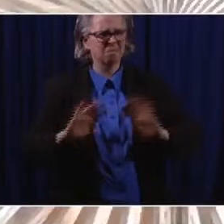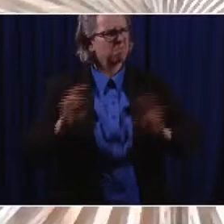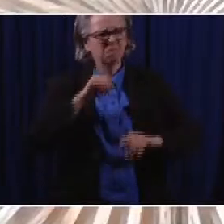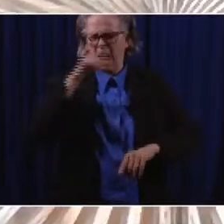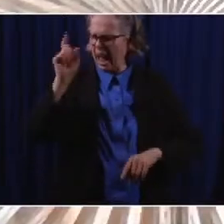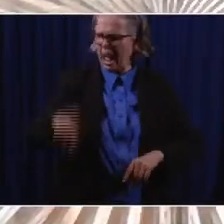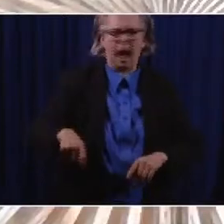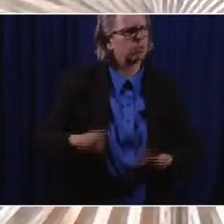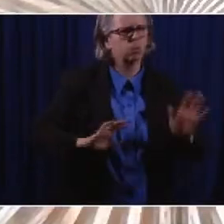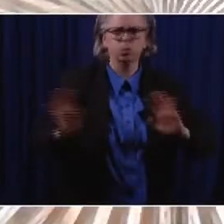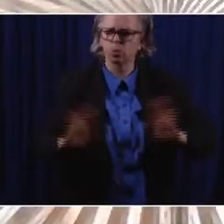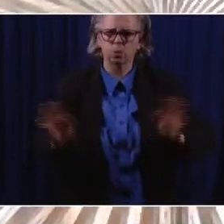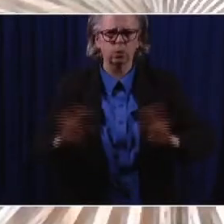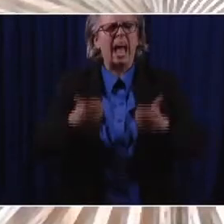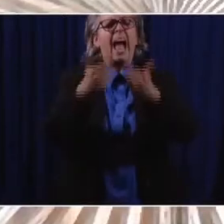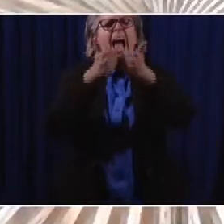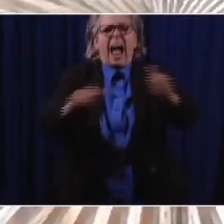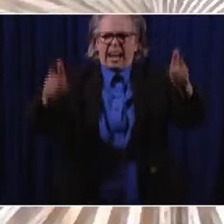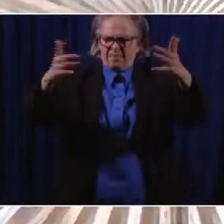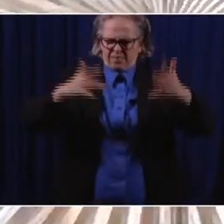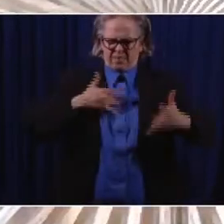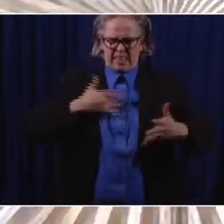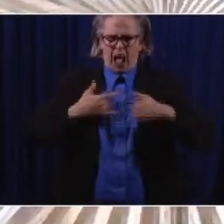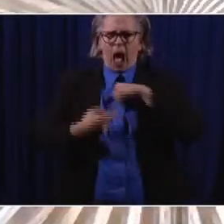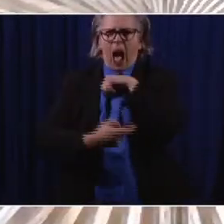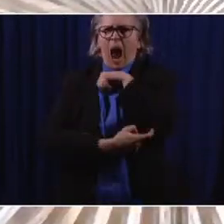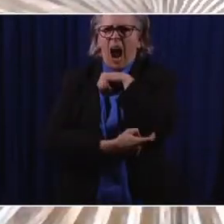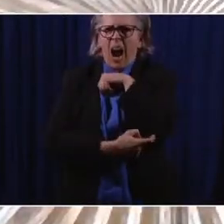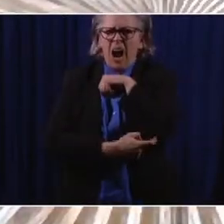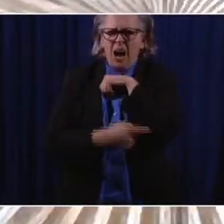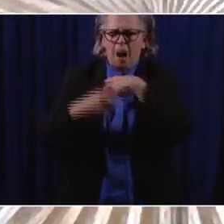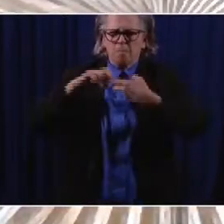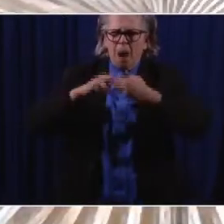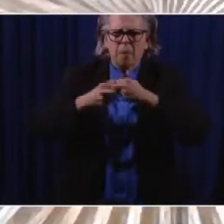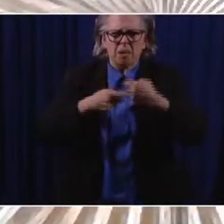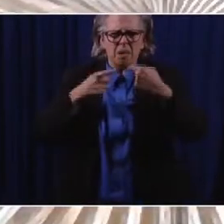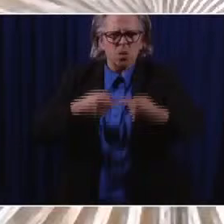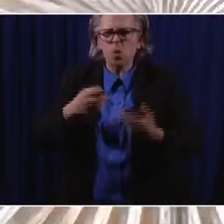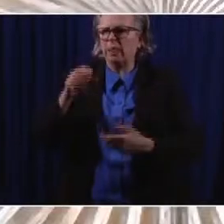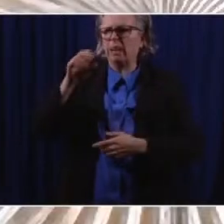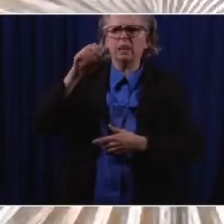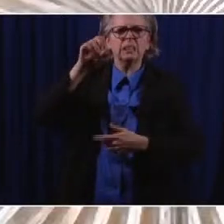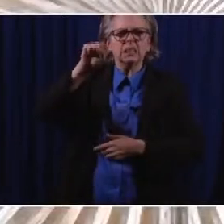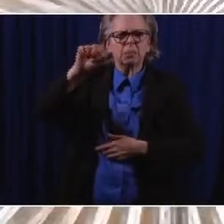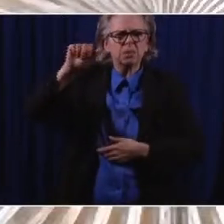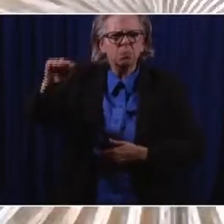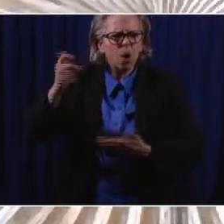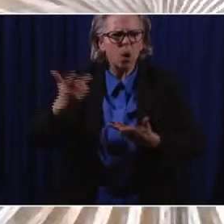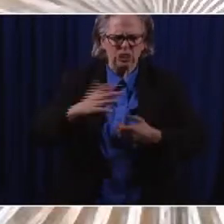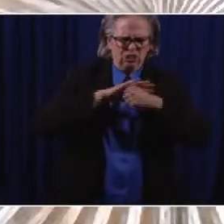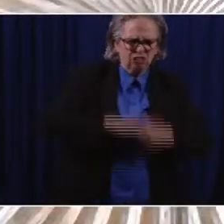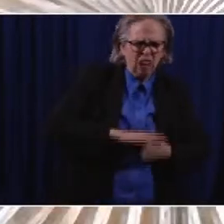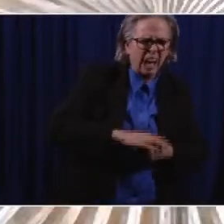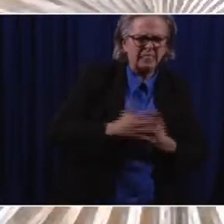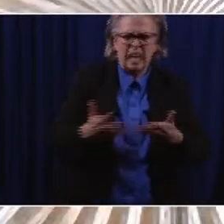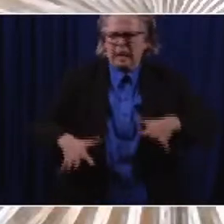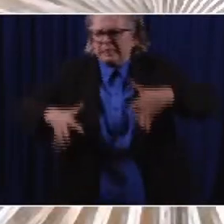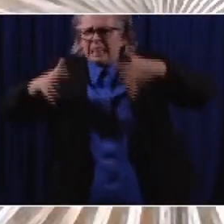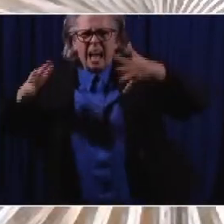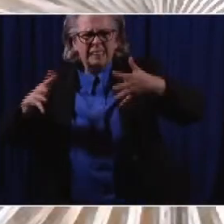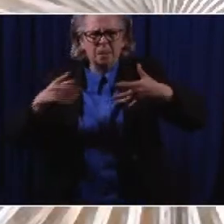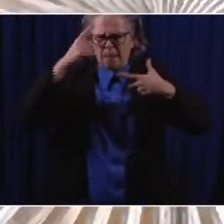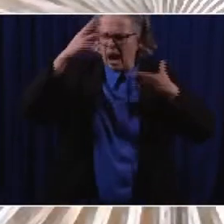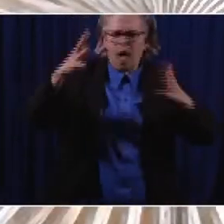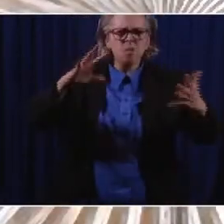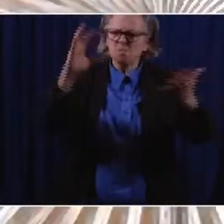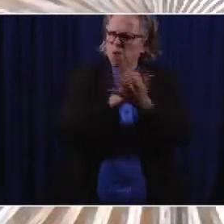feeling regarding mental health or substance use disorders or stress and anxiety at this time, you can reach in that number and someone will be